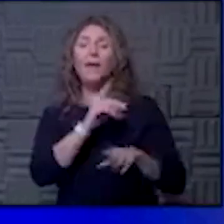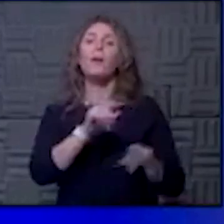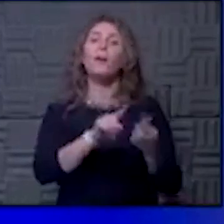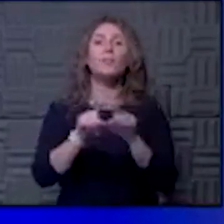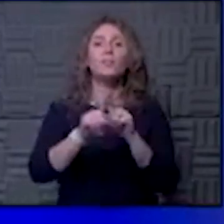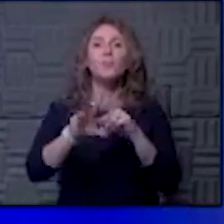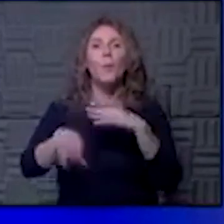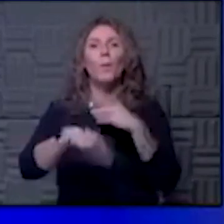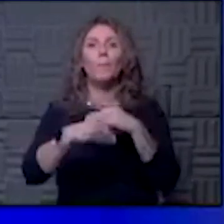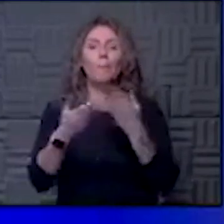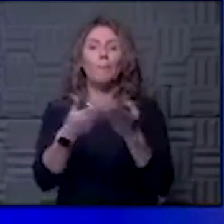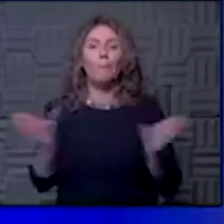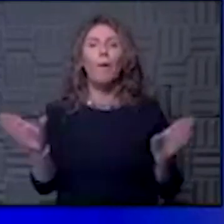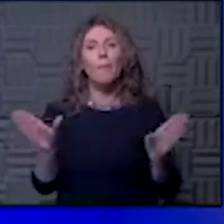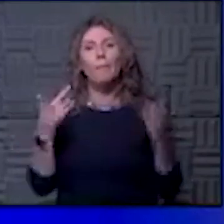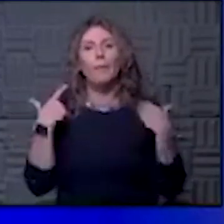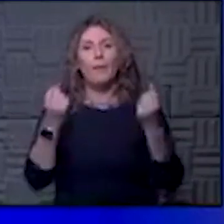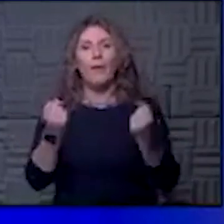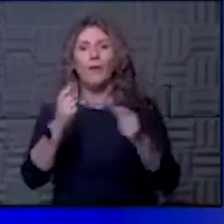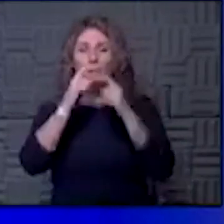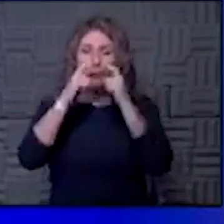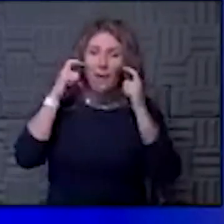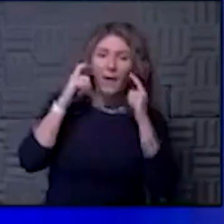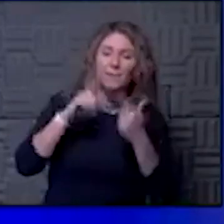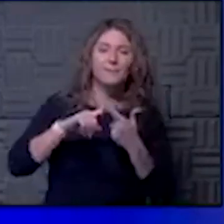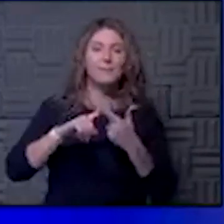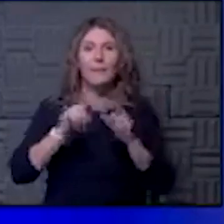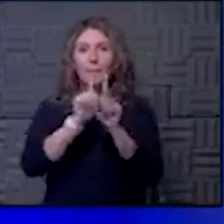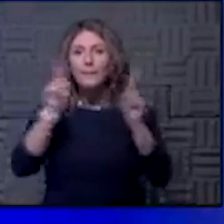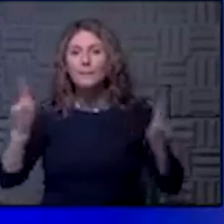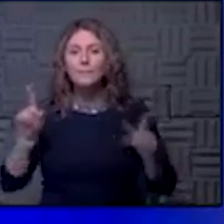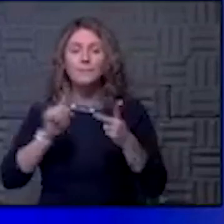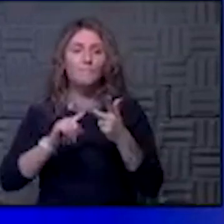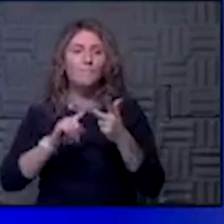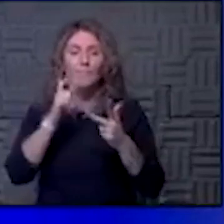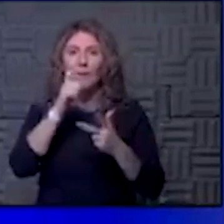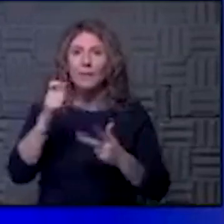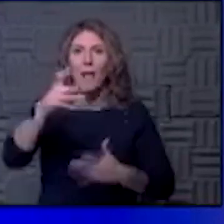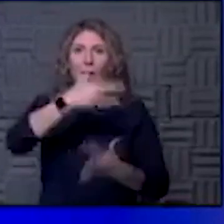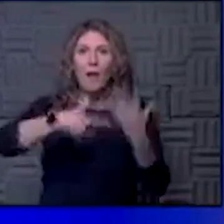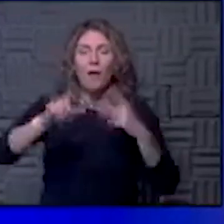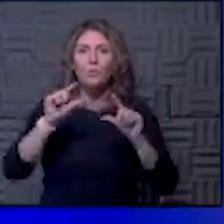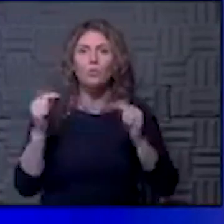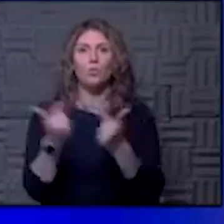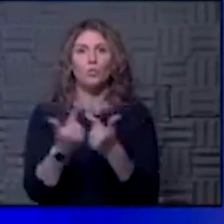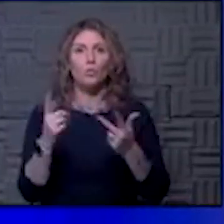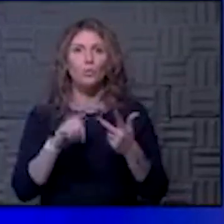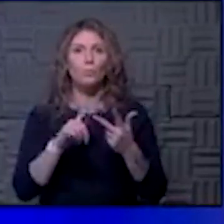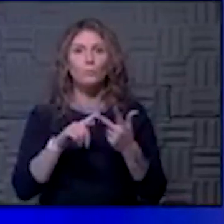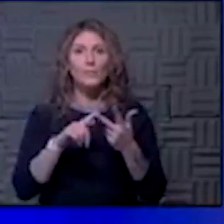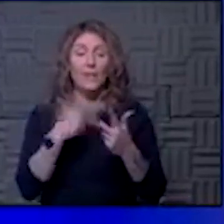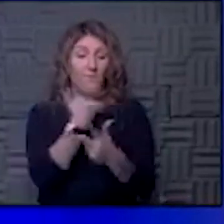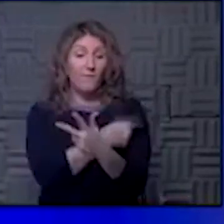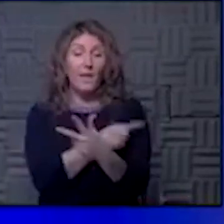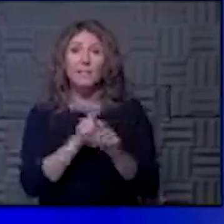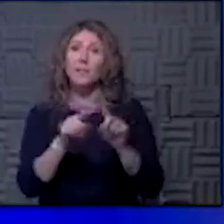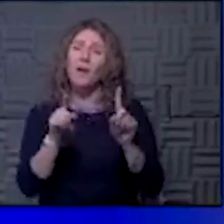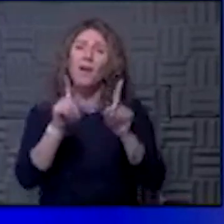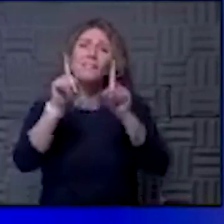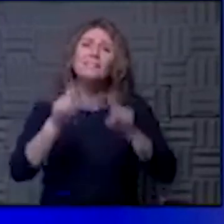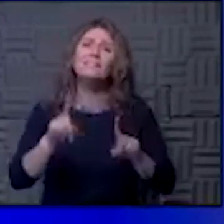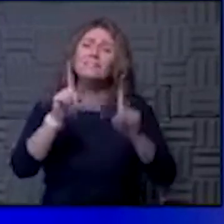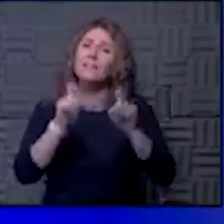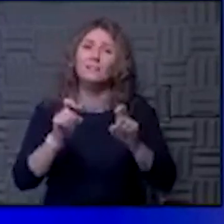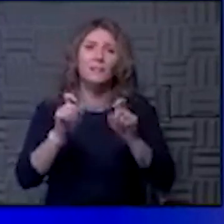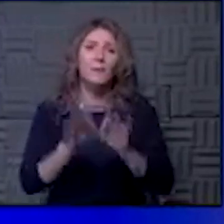health guidance, the masking, the distancing, the not gathering in groups, and the vaccination. But testing is